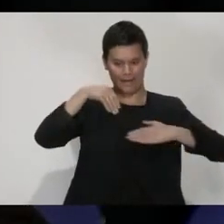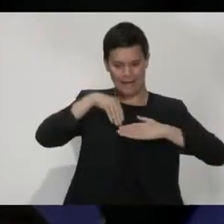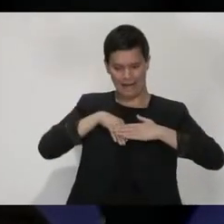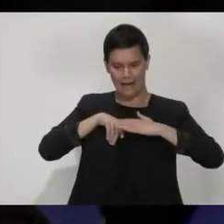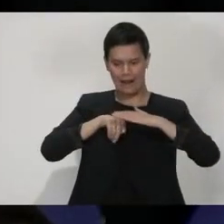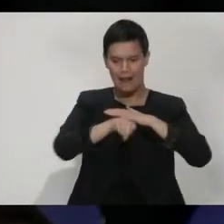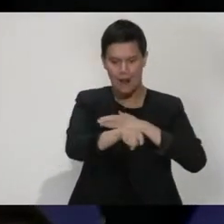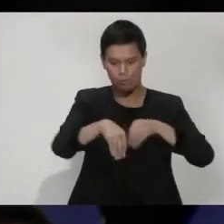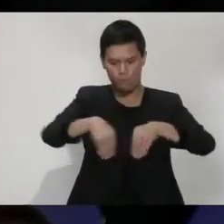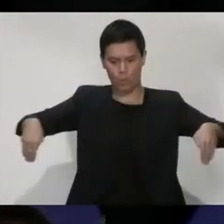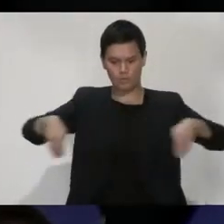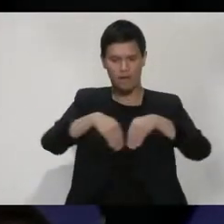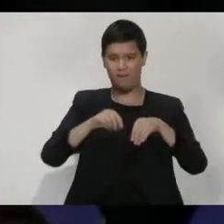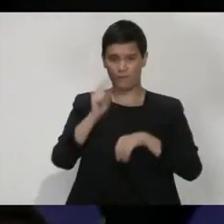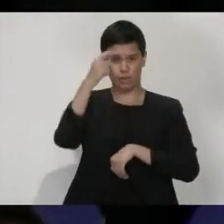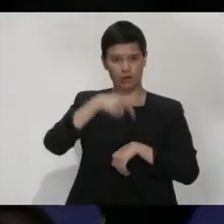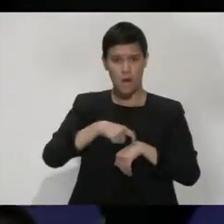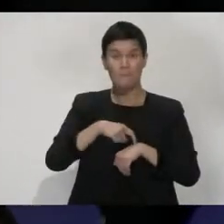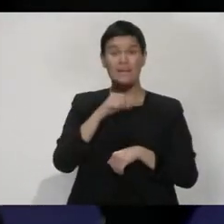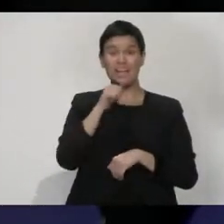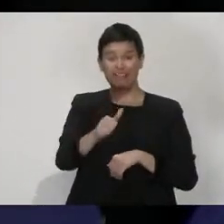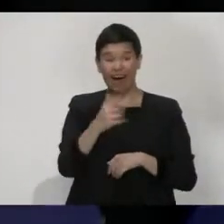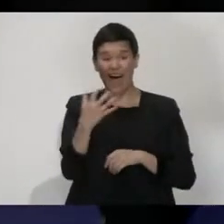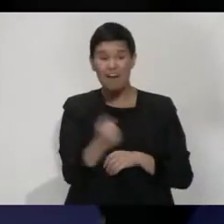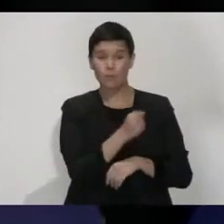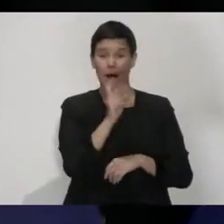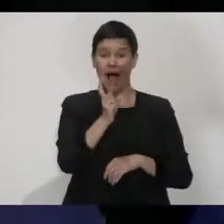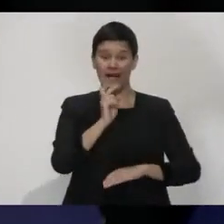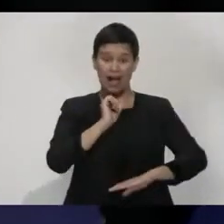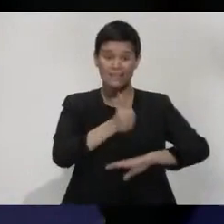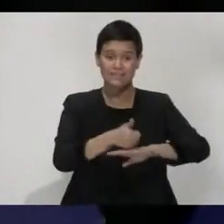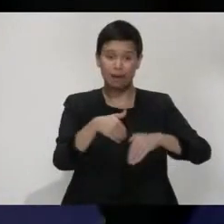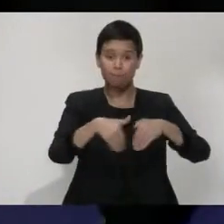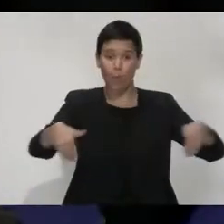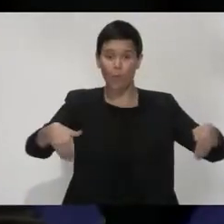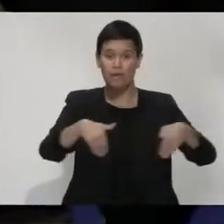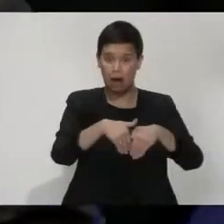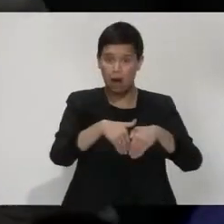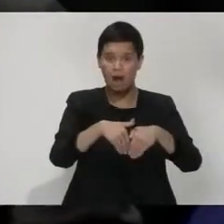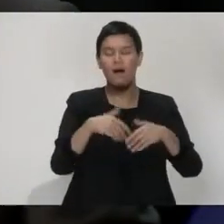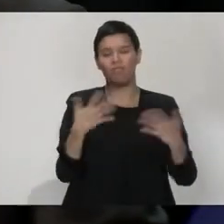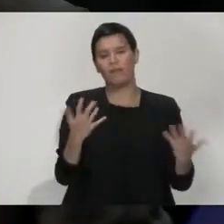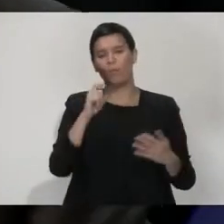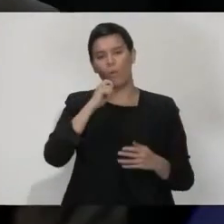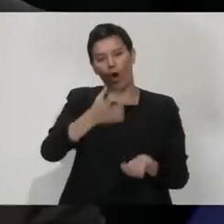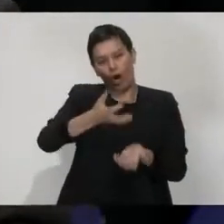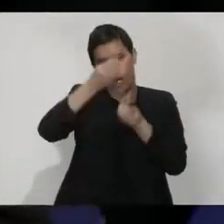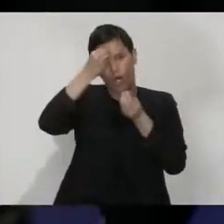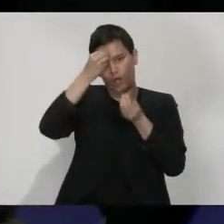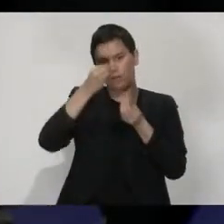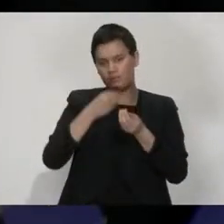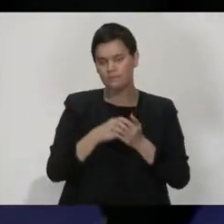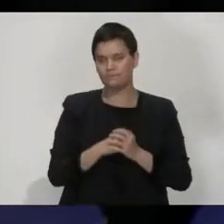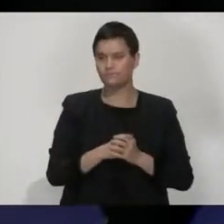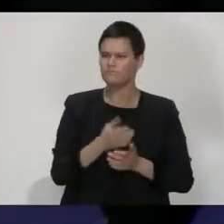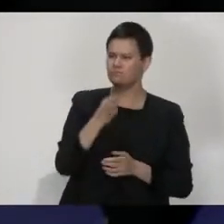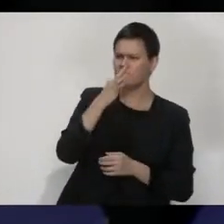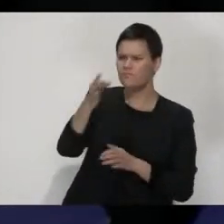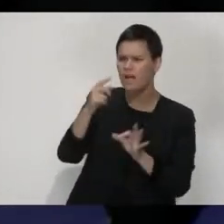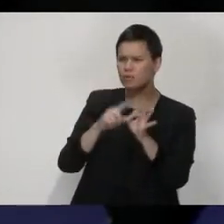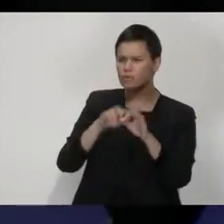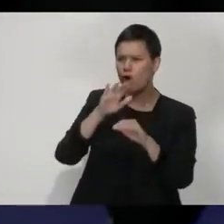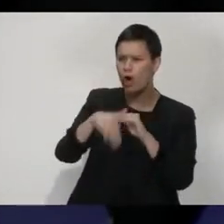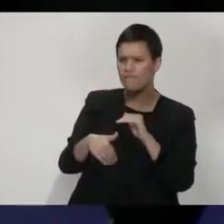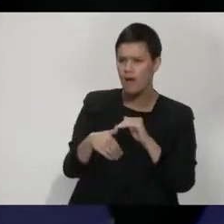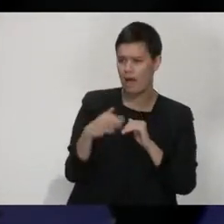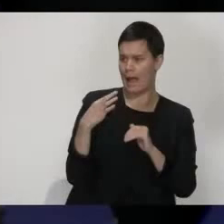the lessons from it if we ever had to do it again. Just a question on travel exemptions from Auckland. We've come